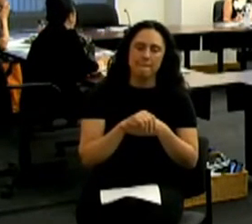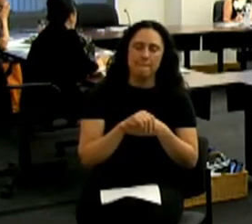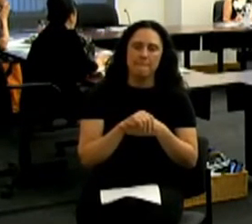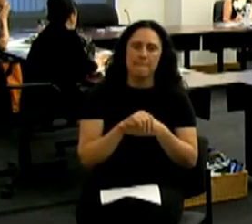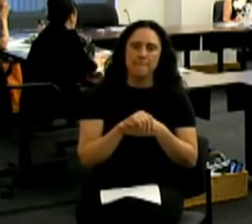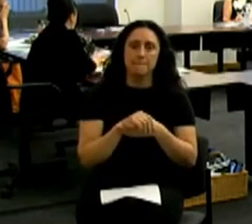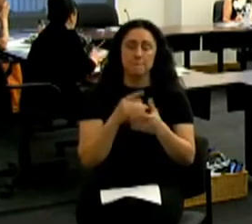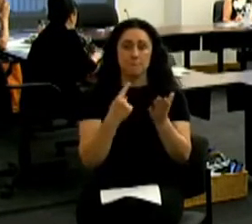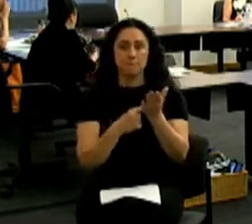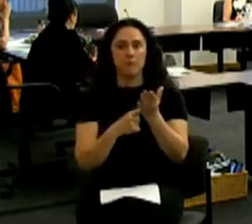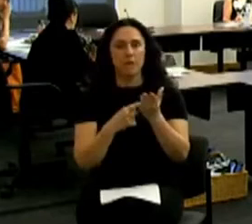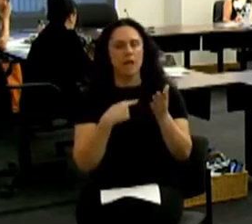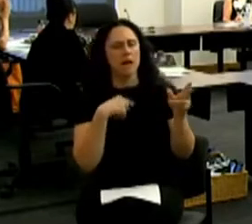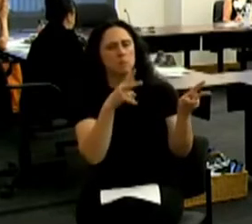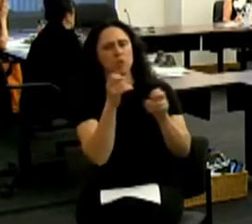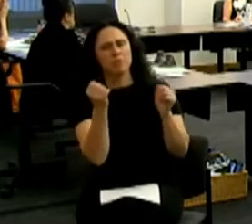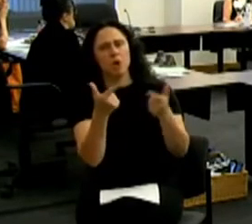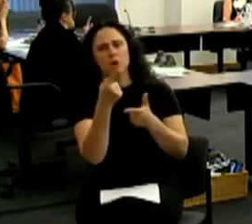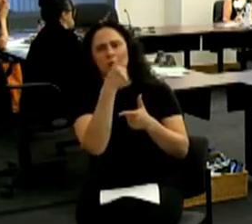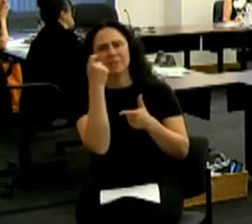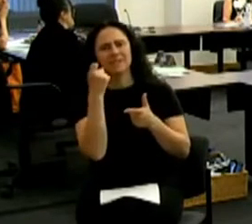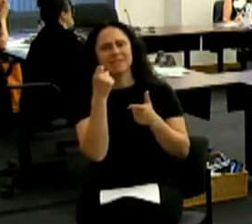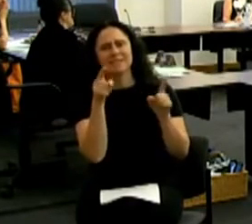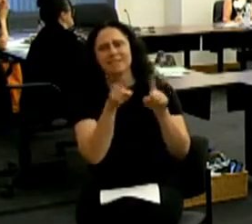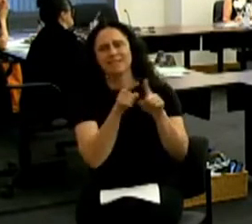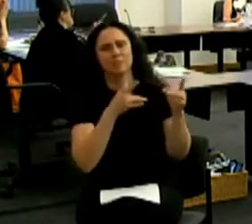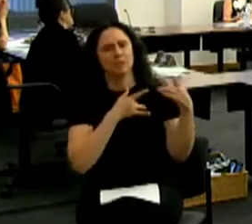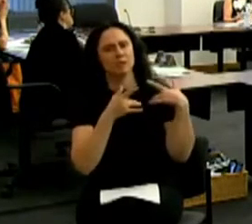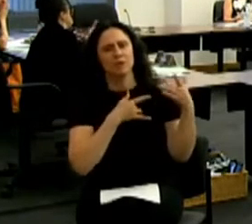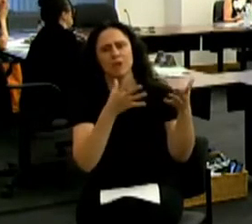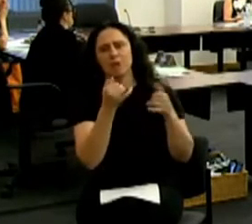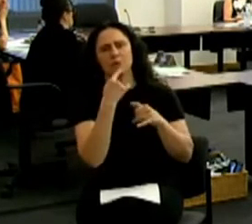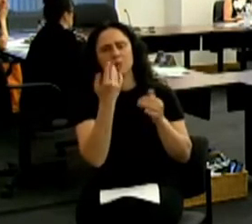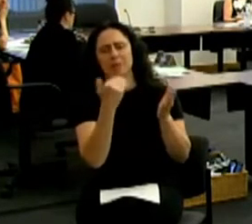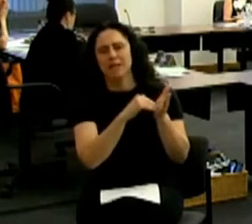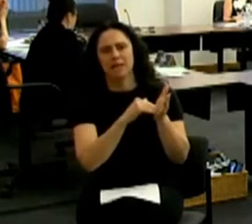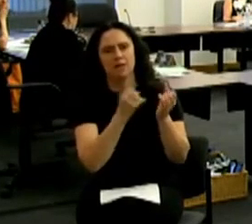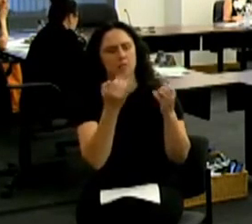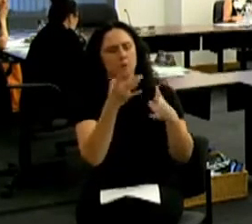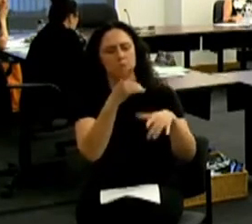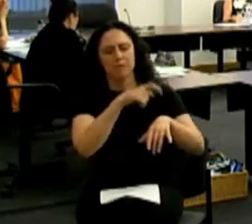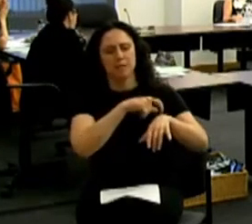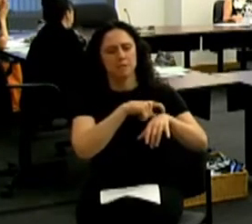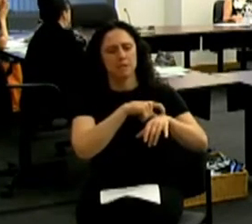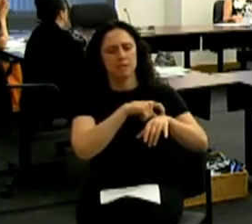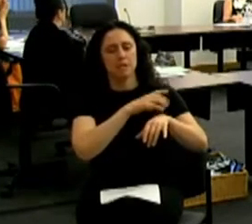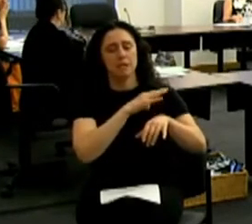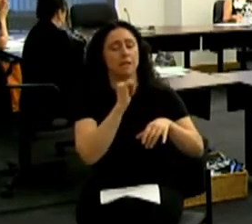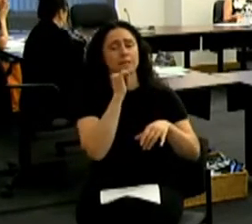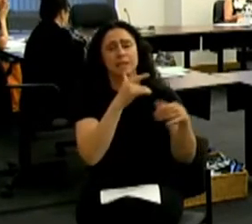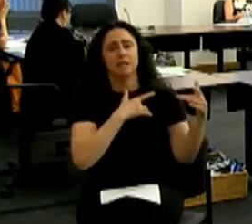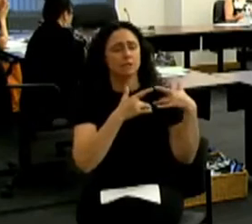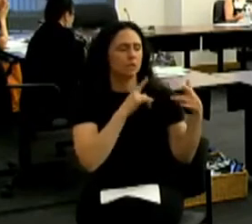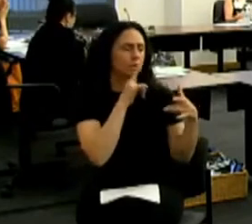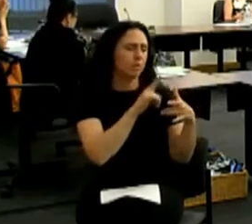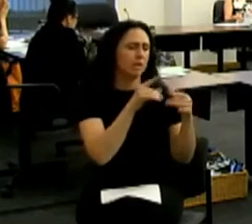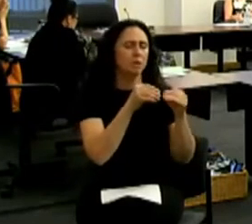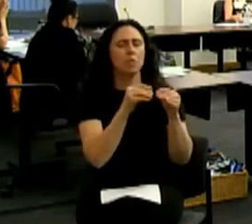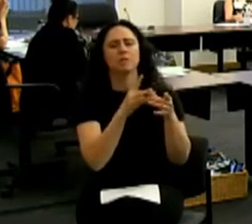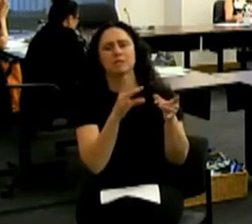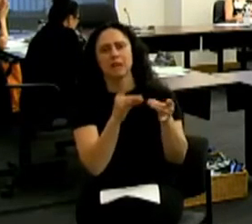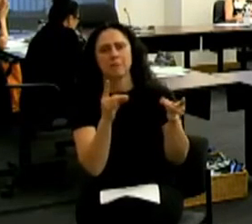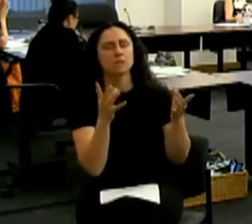So the discussion. I pulled them all because it's the same concern and I don't want to repeat it multiple times. And it's not a concern really, it's more of a